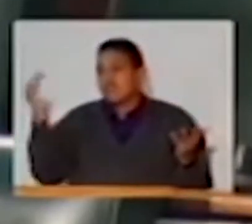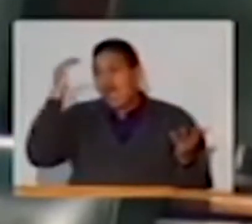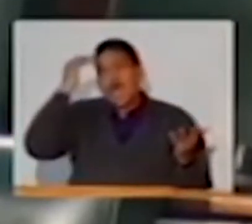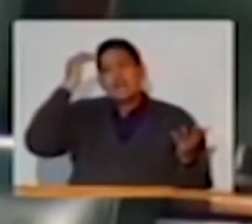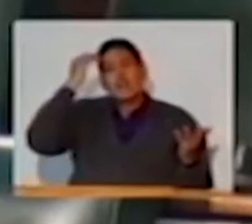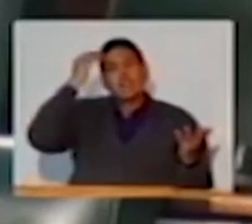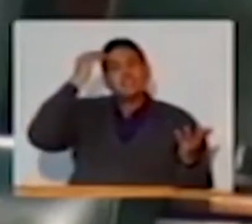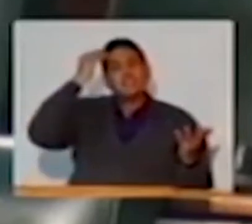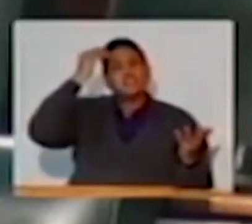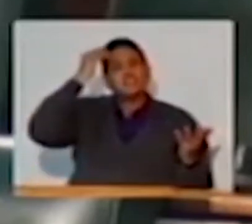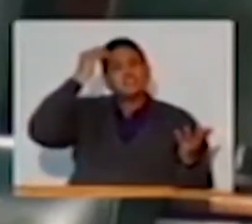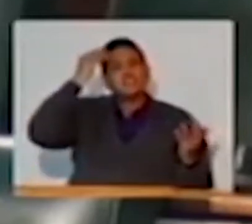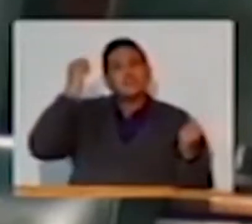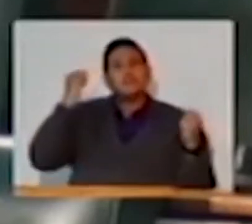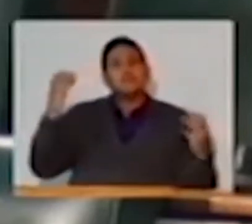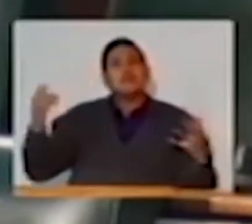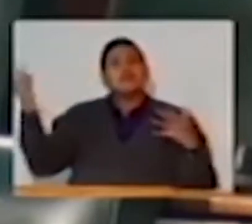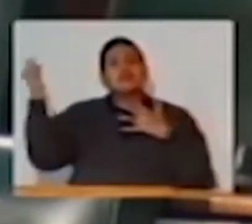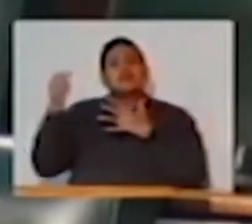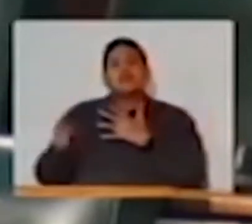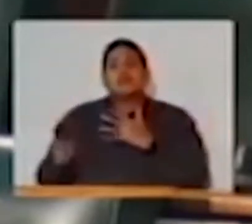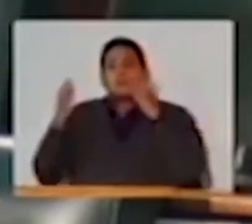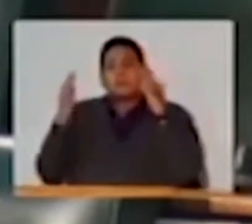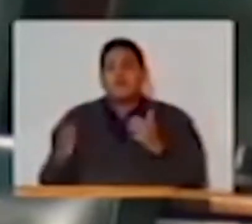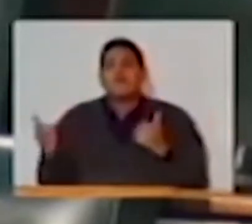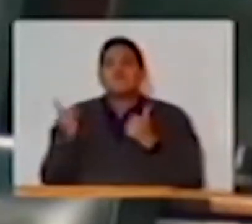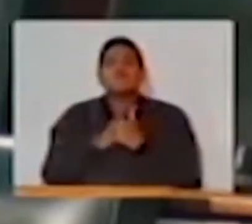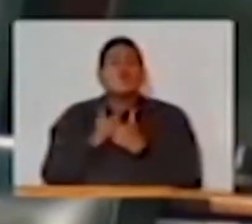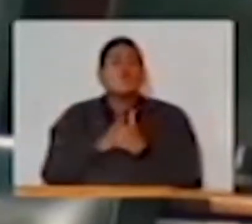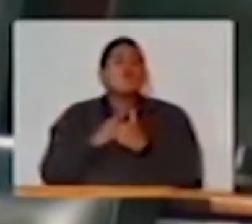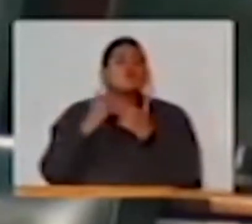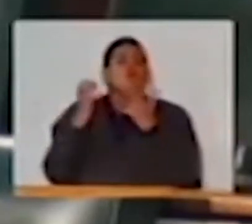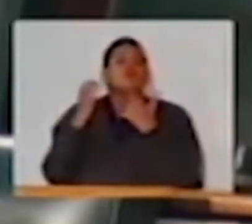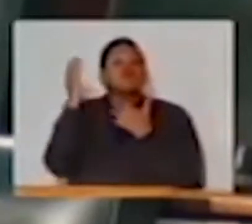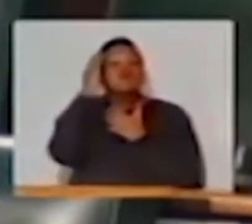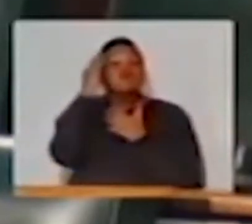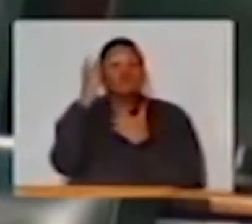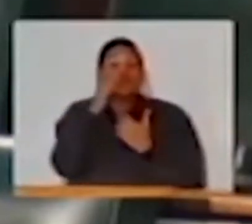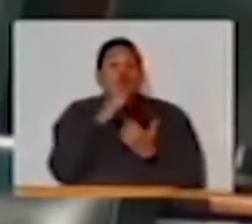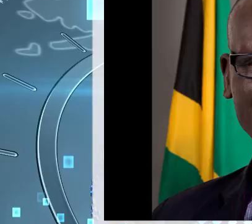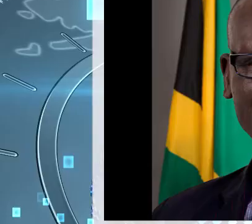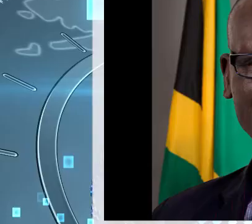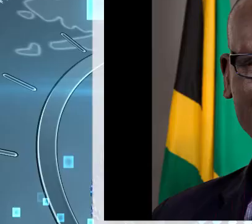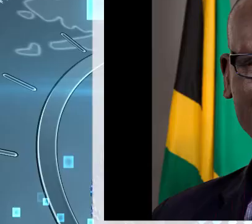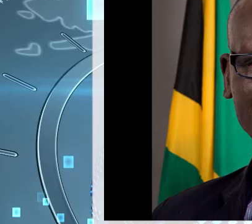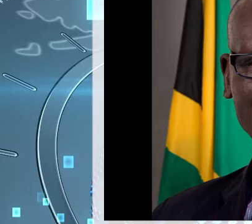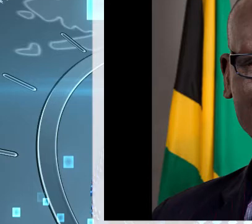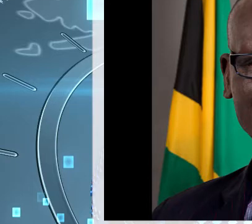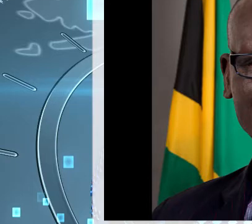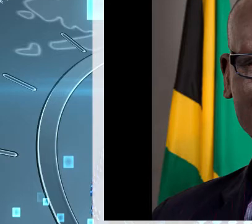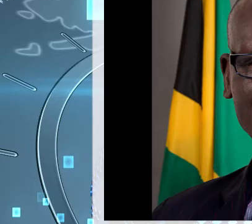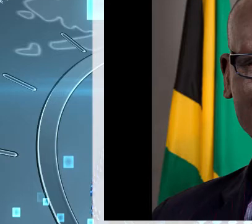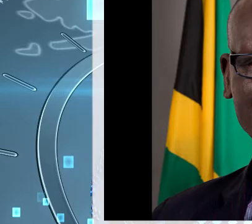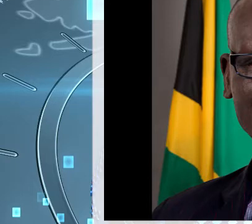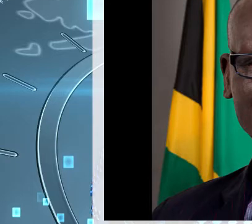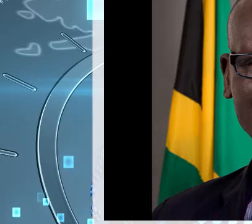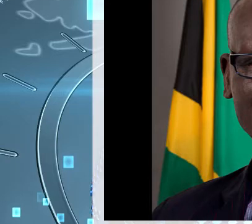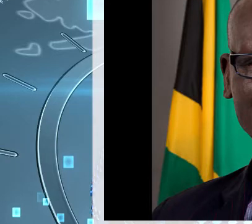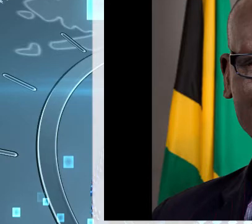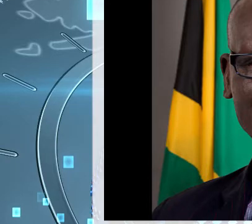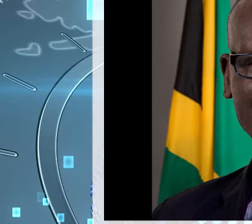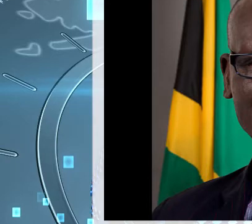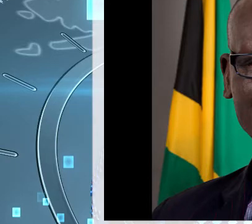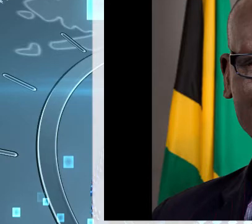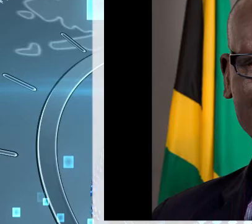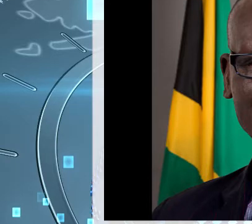complaints about some events. One of the complaints was made directly to Mr. McKenzie. You know, that matters to the security